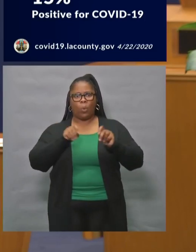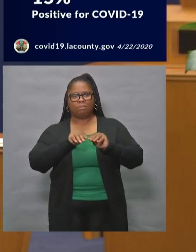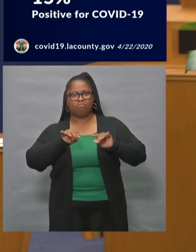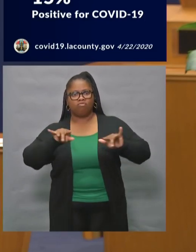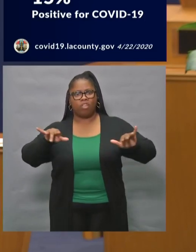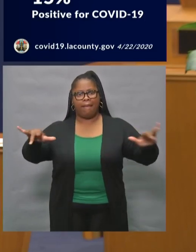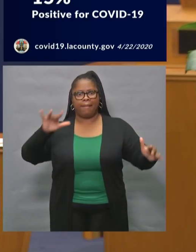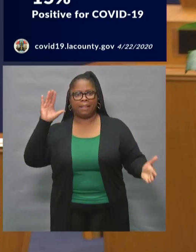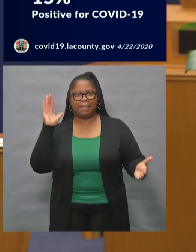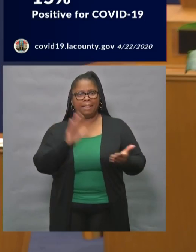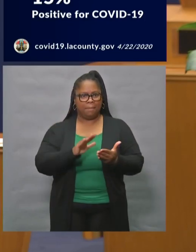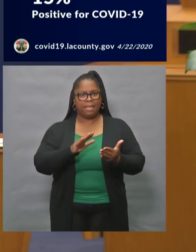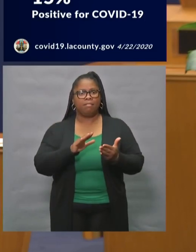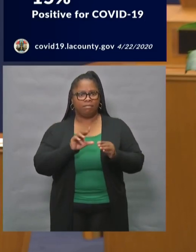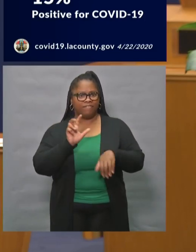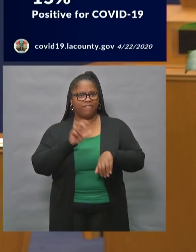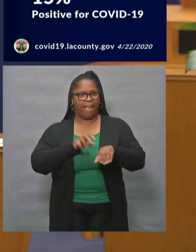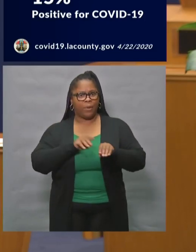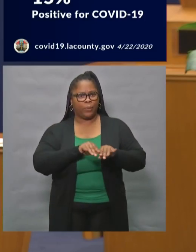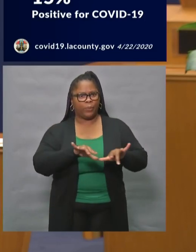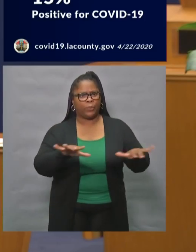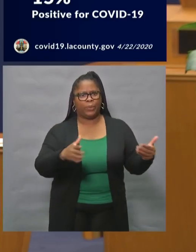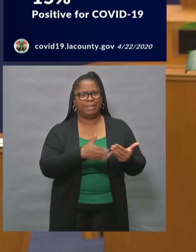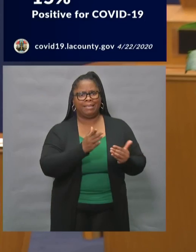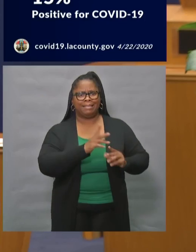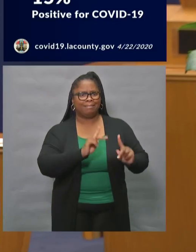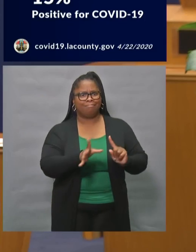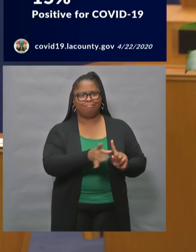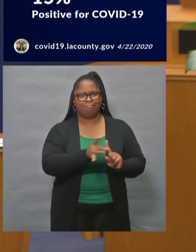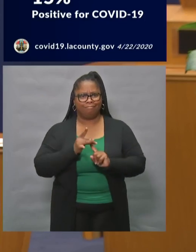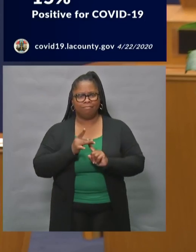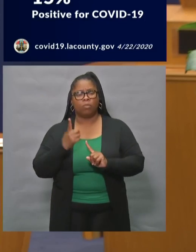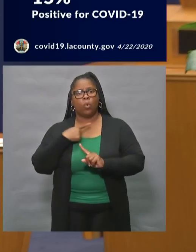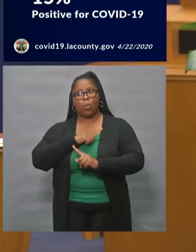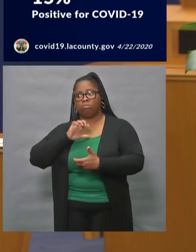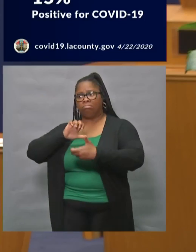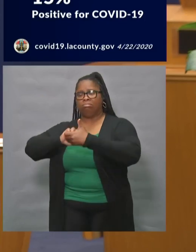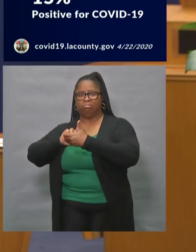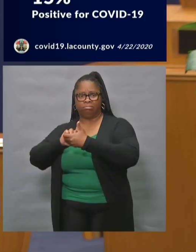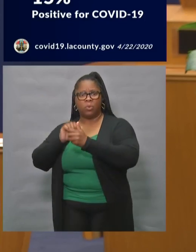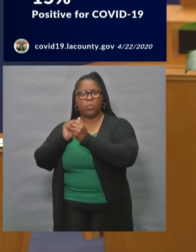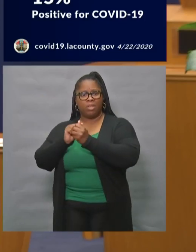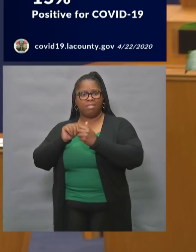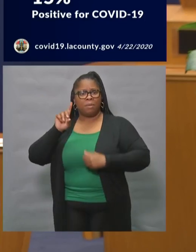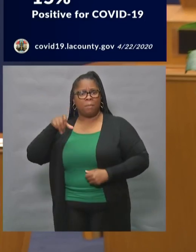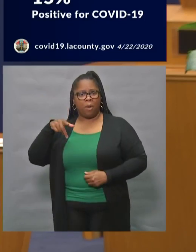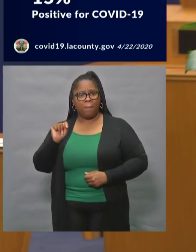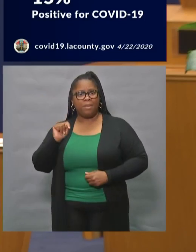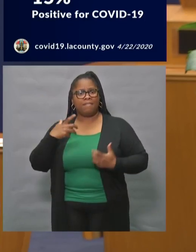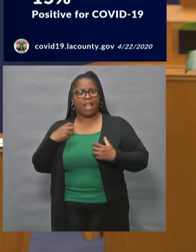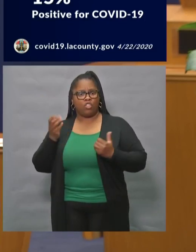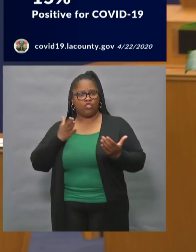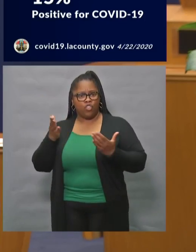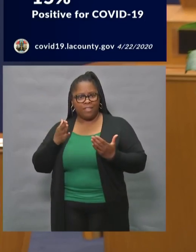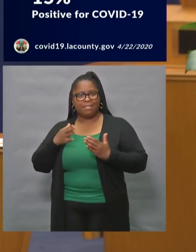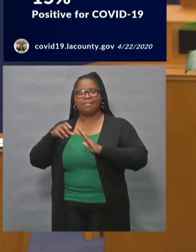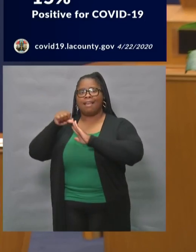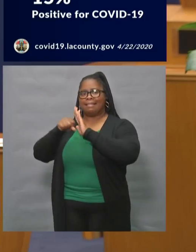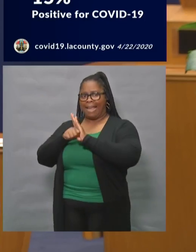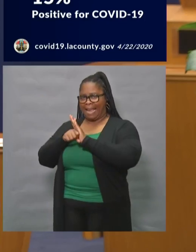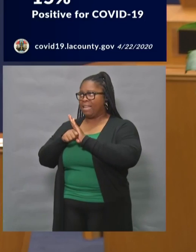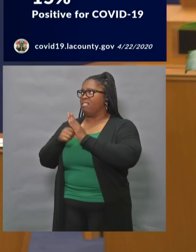vulnerable residents of ours. We're working very closely with the Department of Health Services in the state to increase our capacity to offer